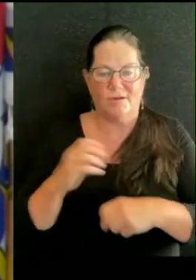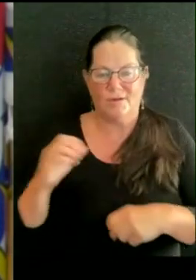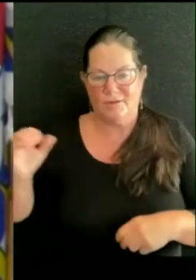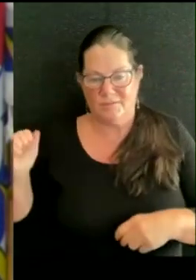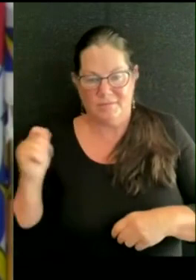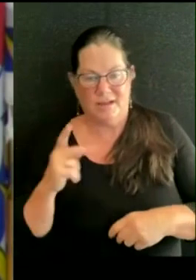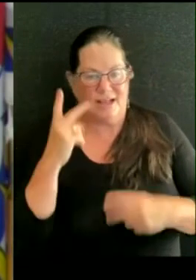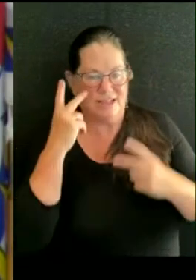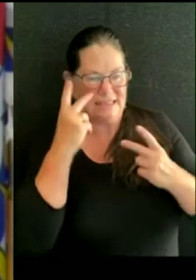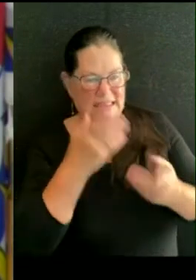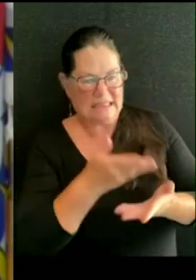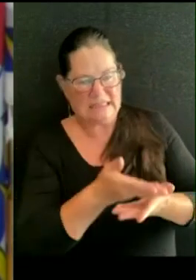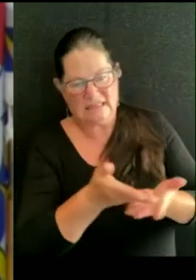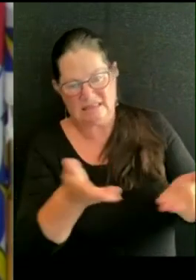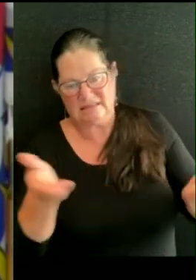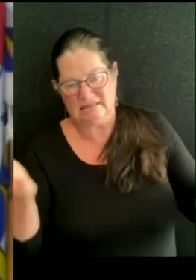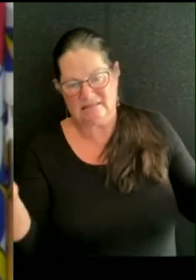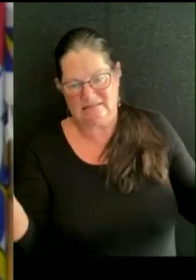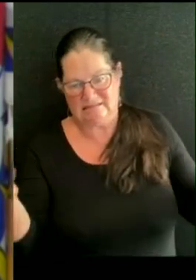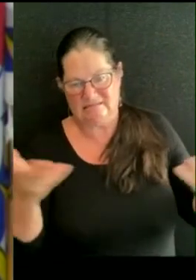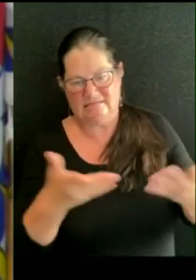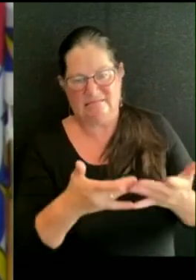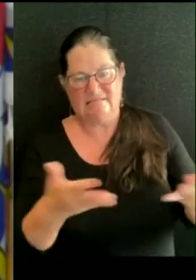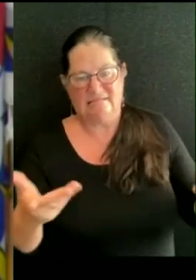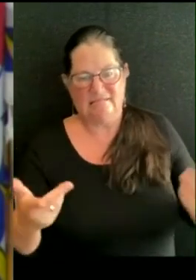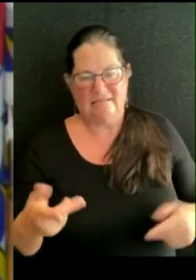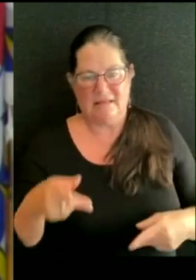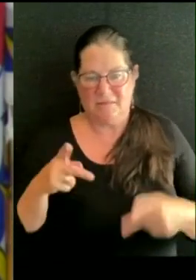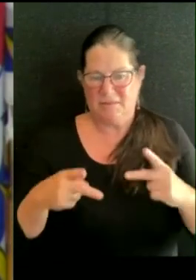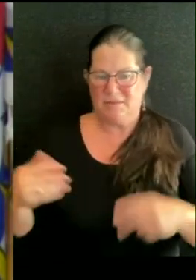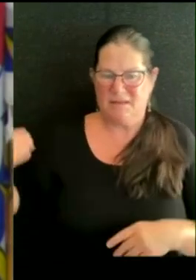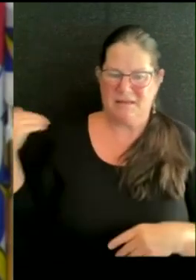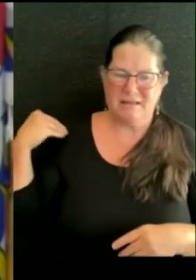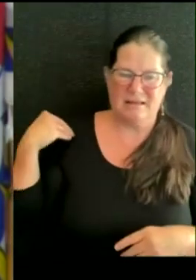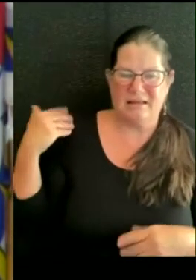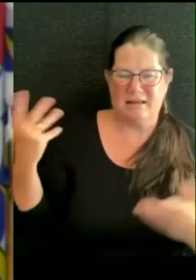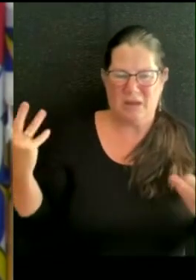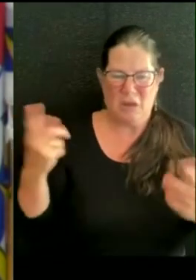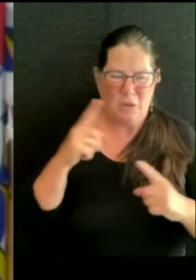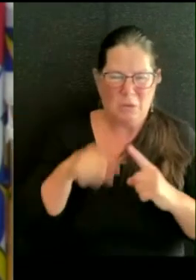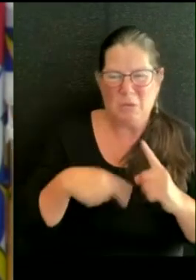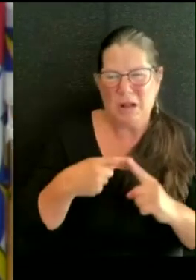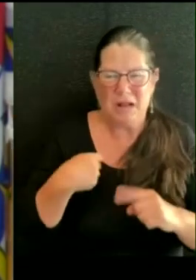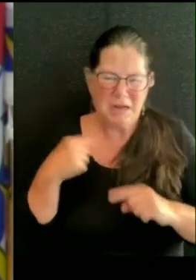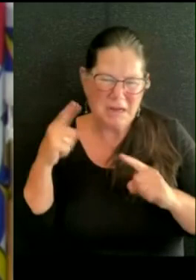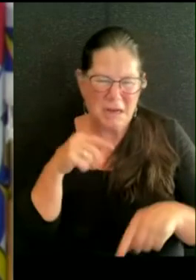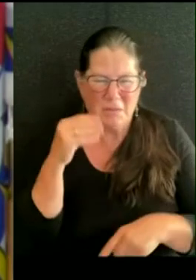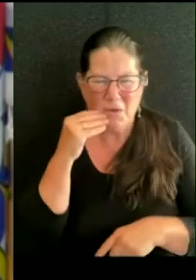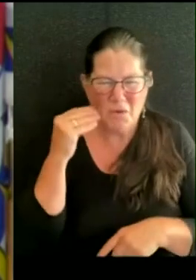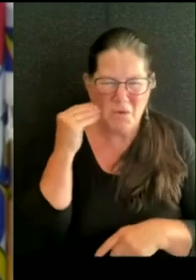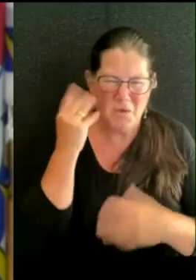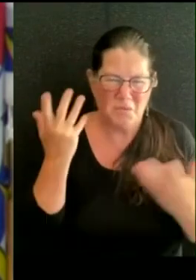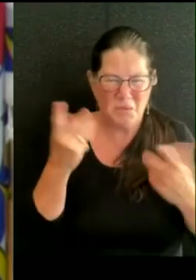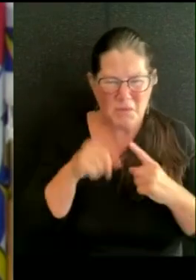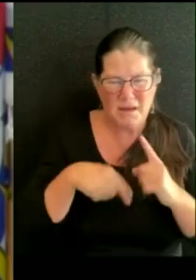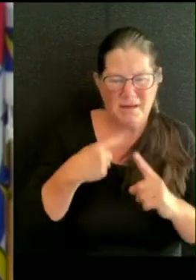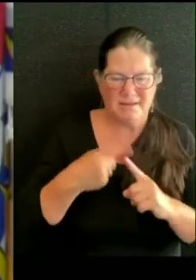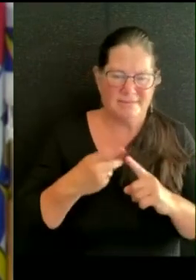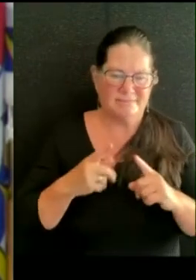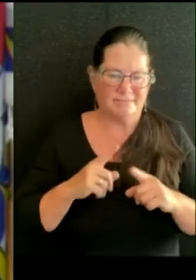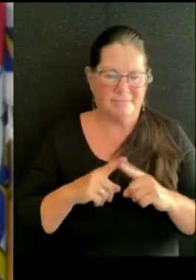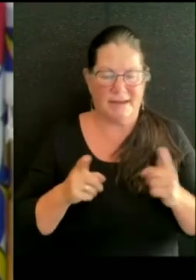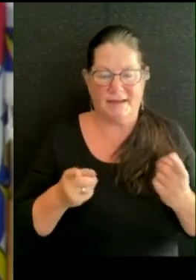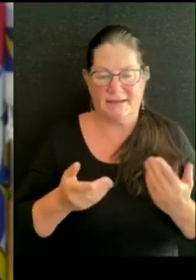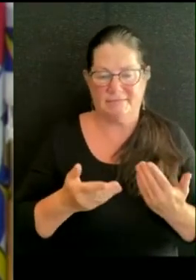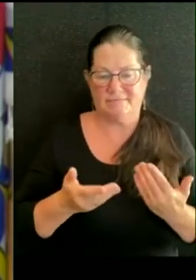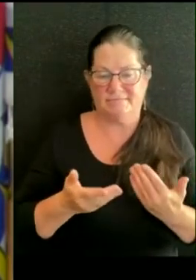I'm being asked over and over again, when can we go home? And it's a very fair question, but the answer is simple. You'll be allowed to go home as